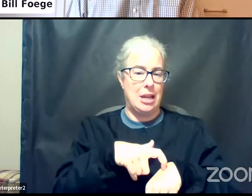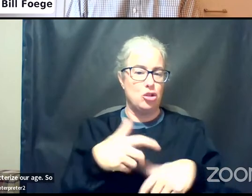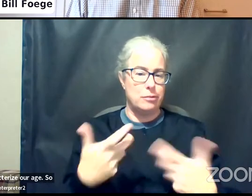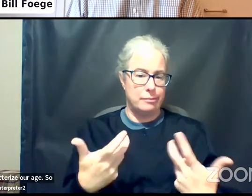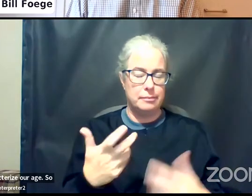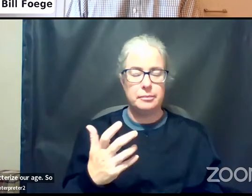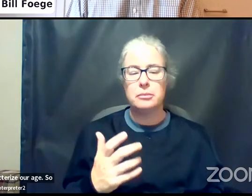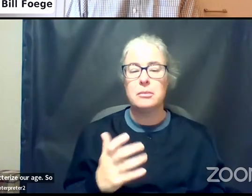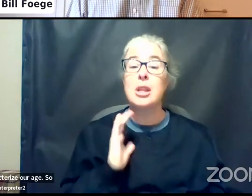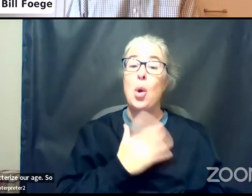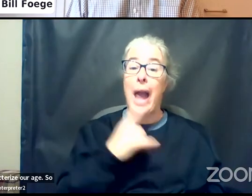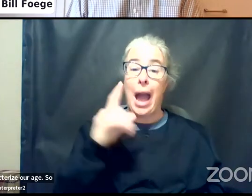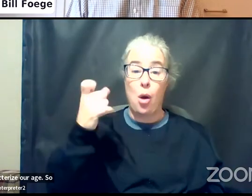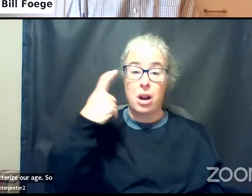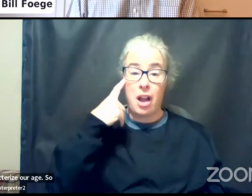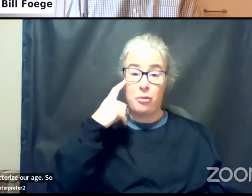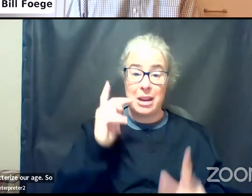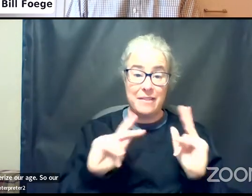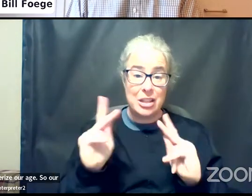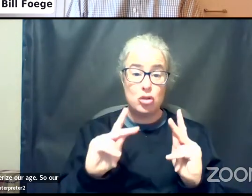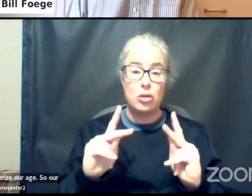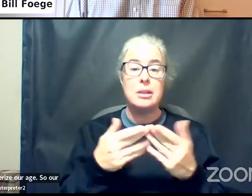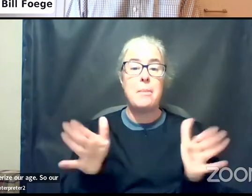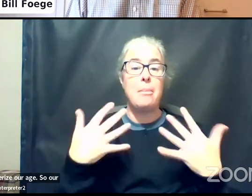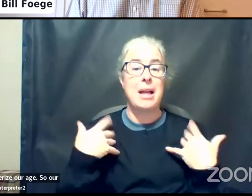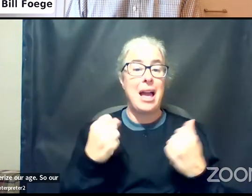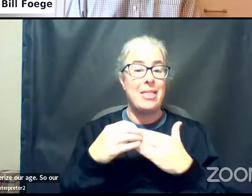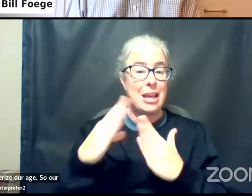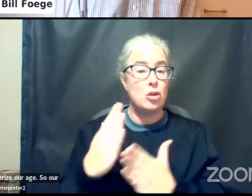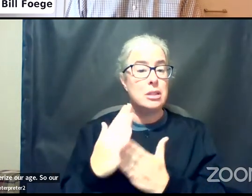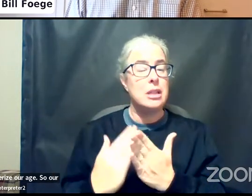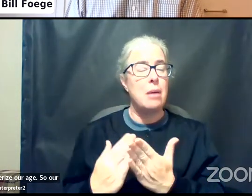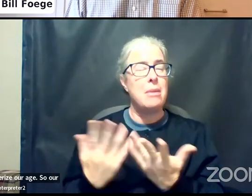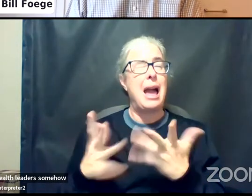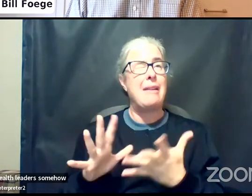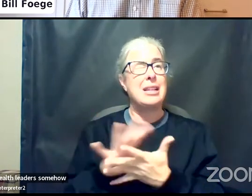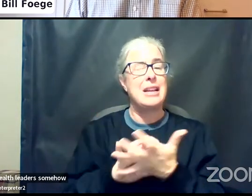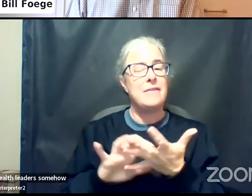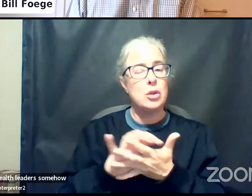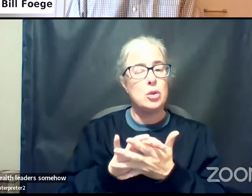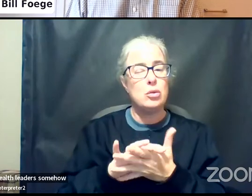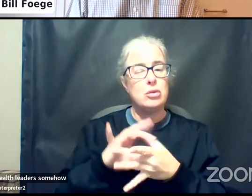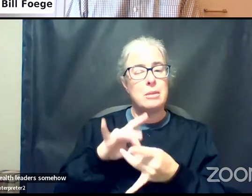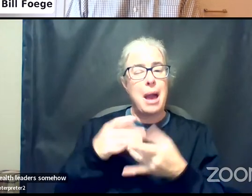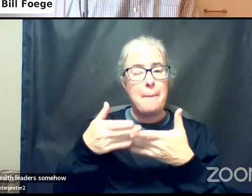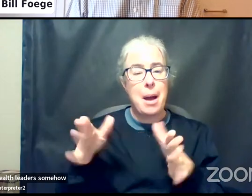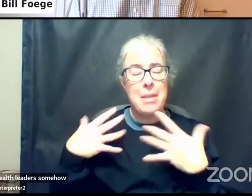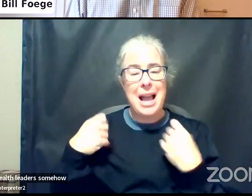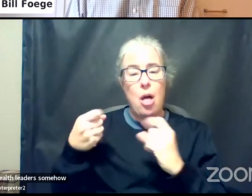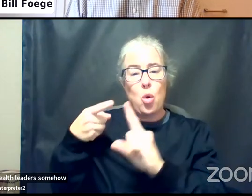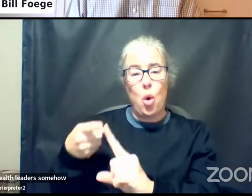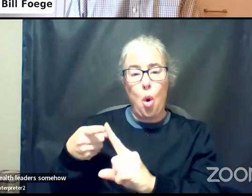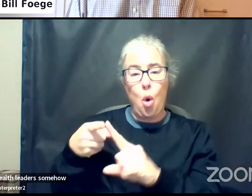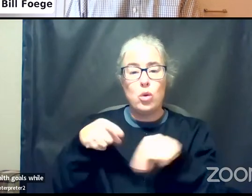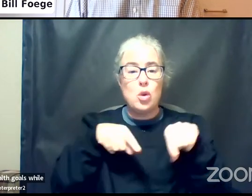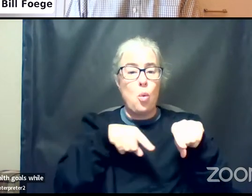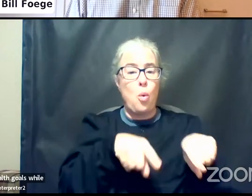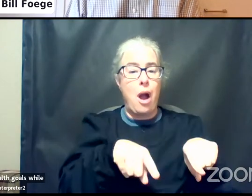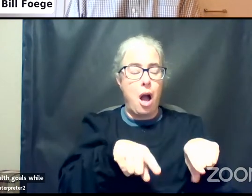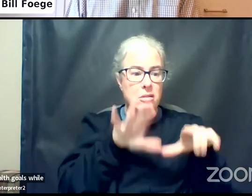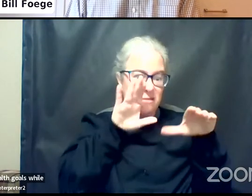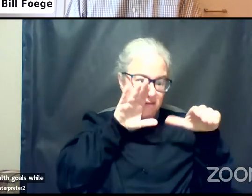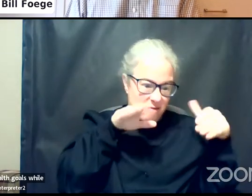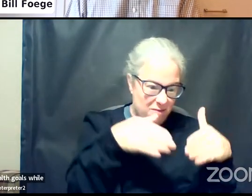so our government officials and public health leaders somehow confused about public health goals while being overly